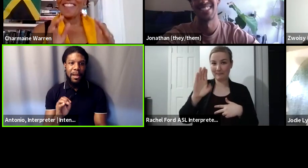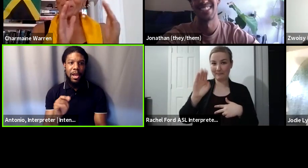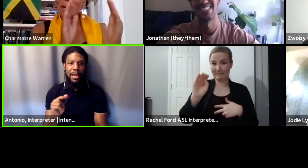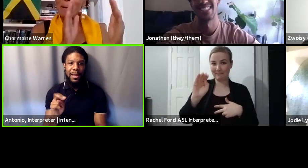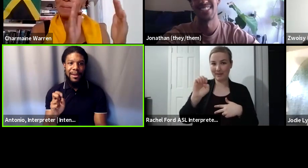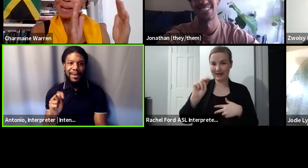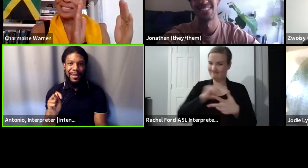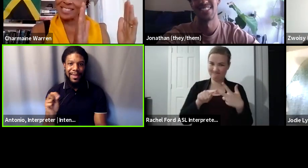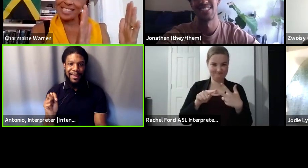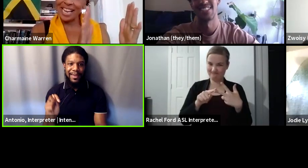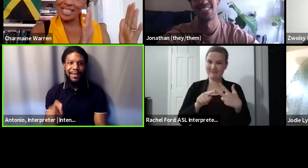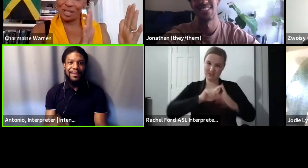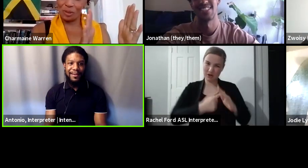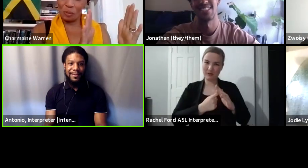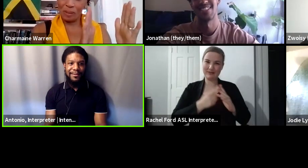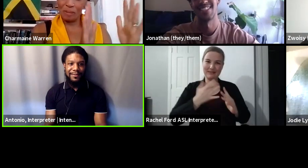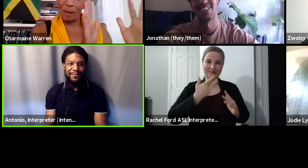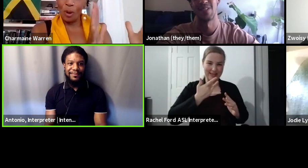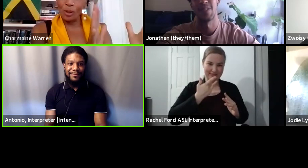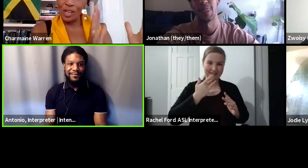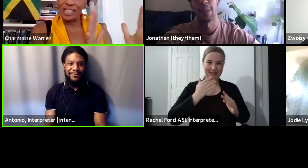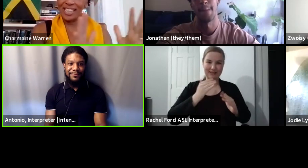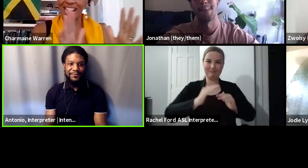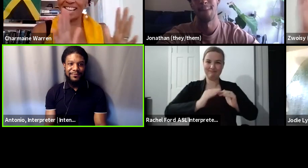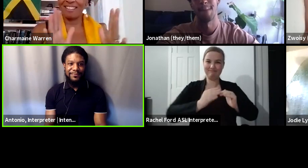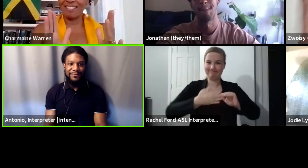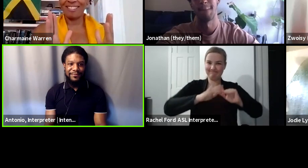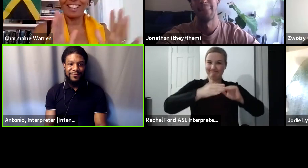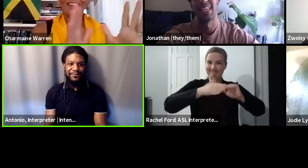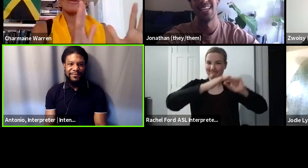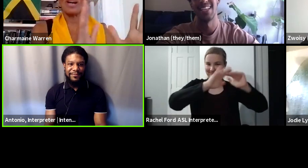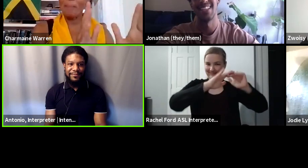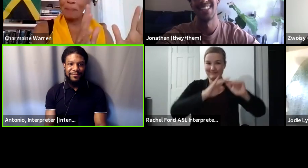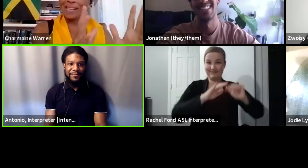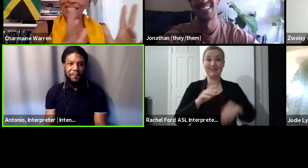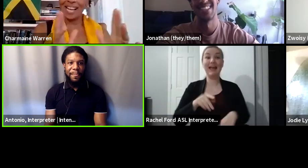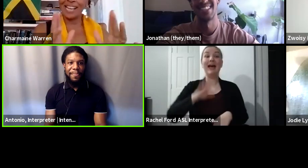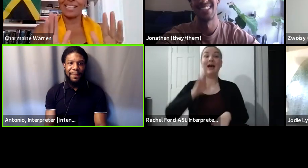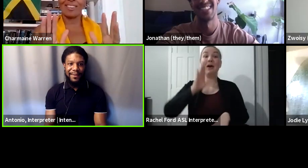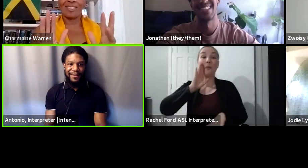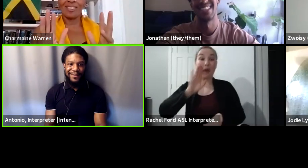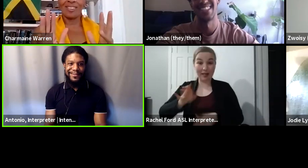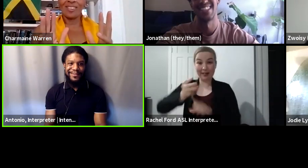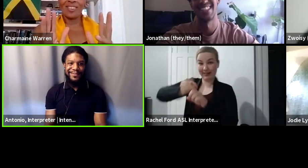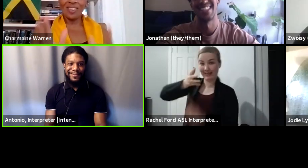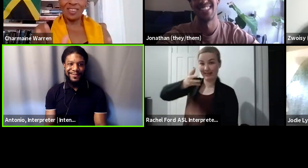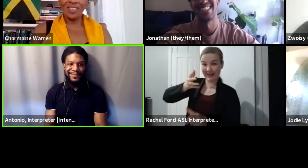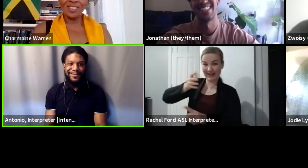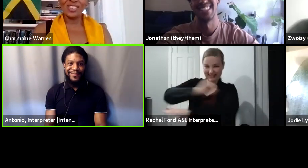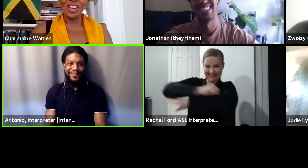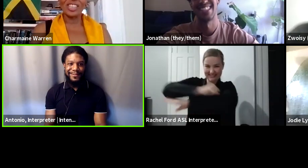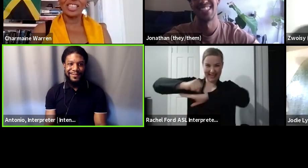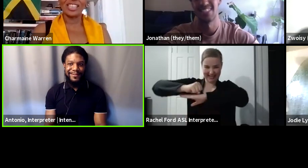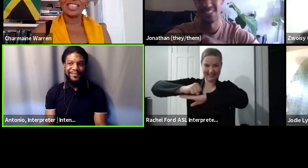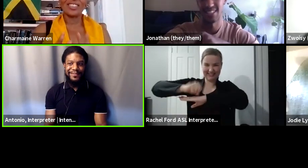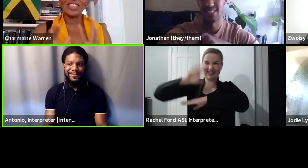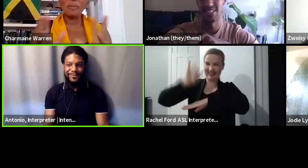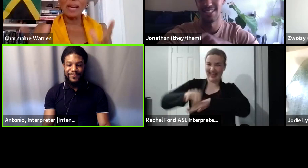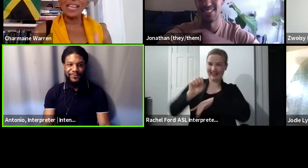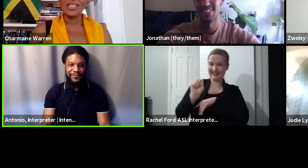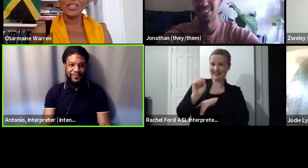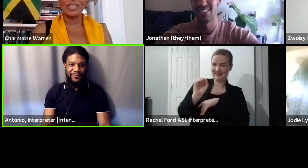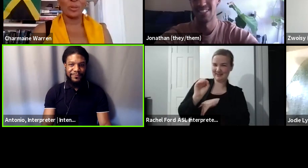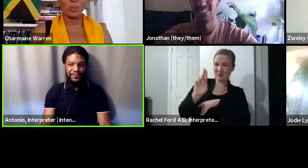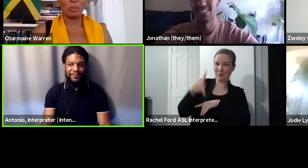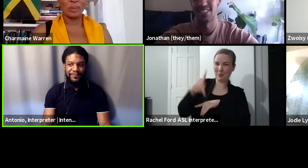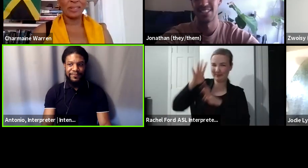Yeah. And then we're coming back to the stage soup. But hold on to that. Right. Coming back to that though. Jody, when